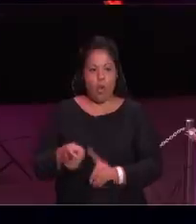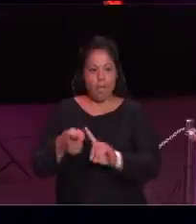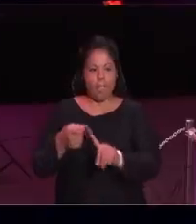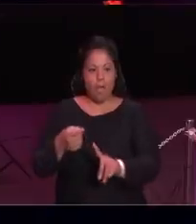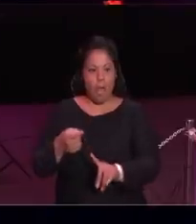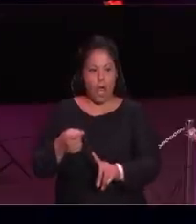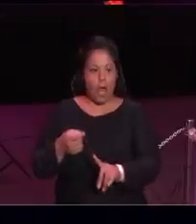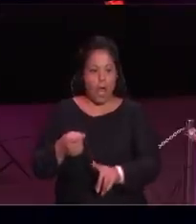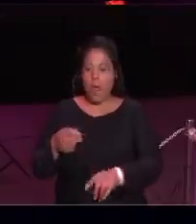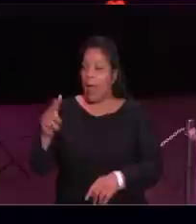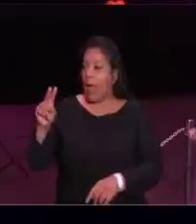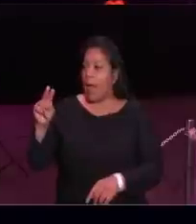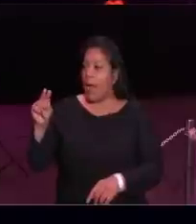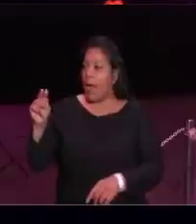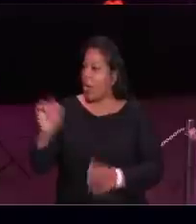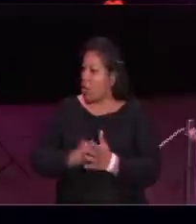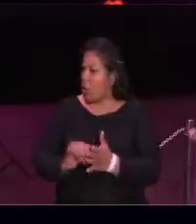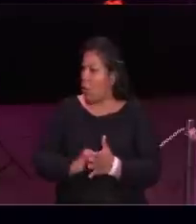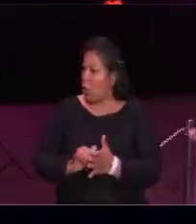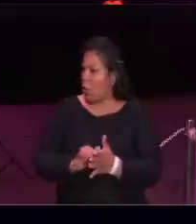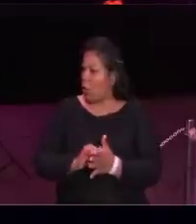Manhattan, New York, $500.